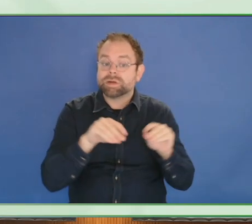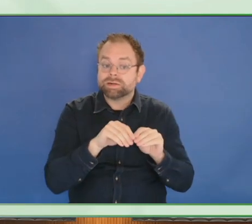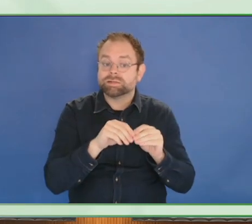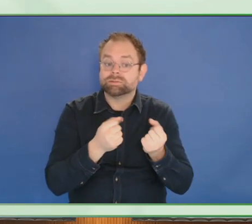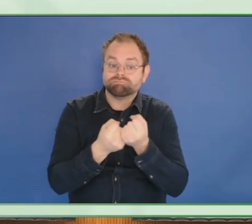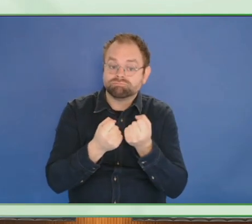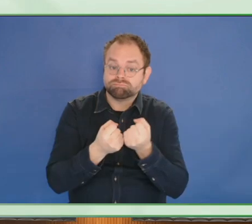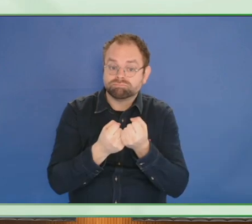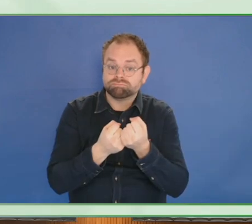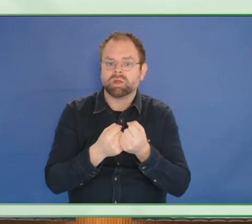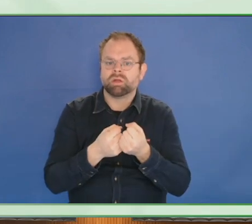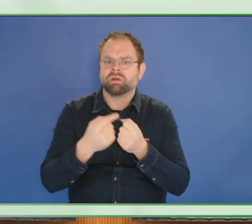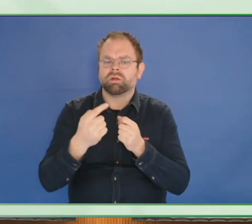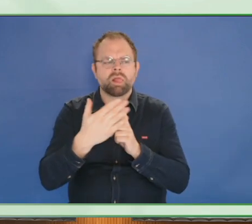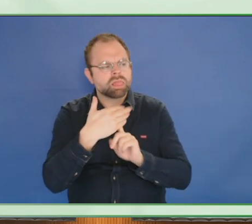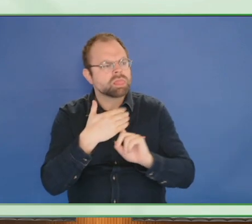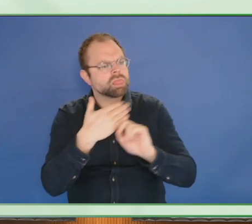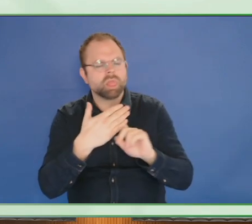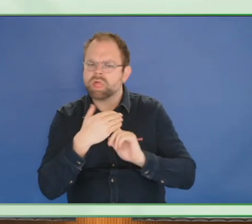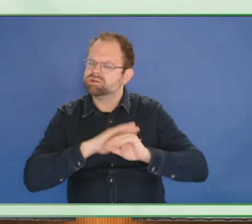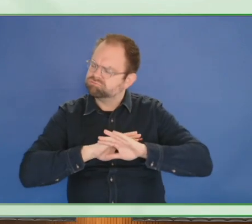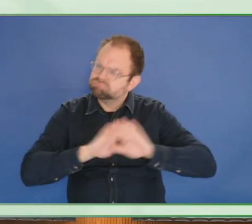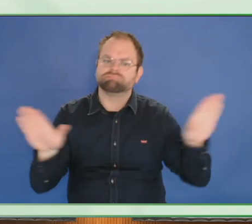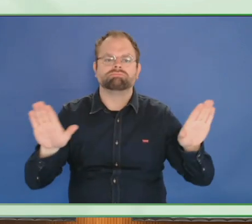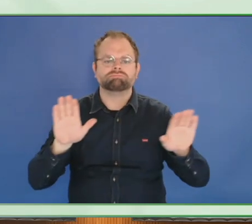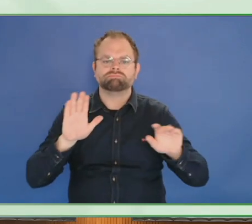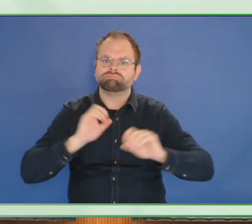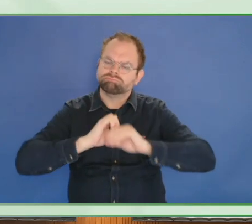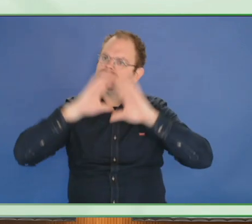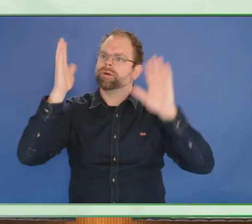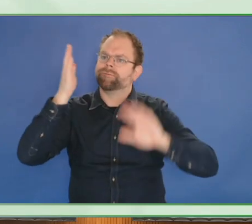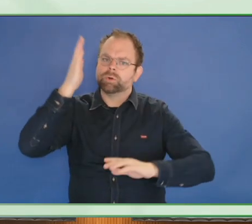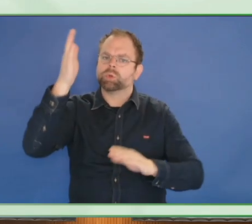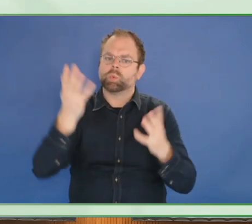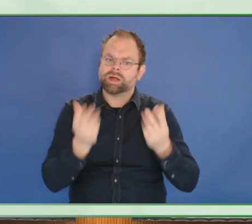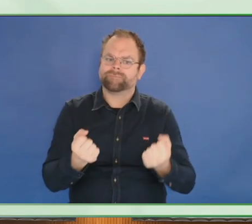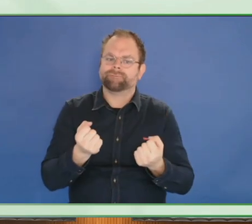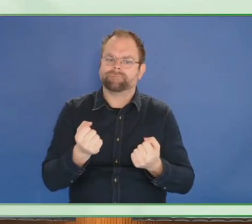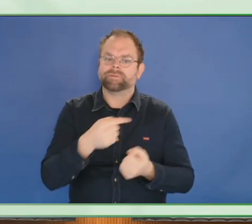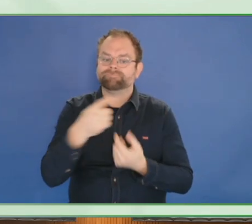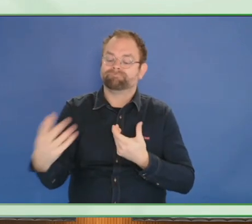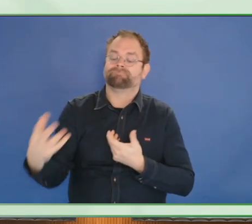Empowerment Program, where she joined the entrepreneurship track and received business